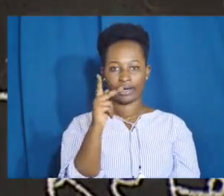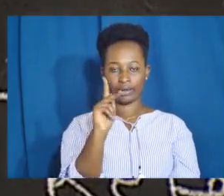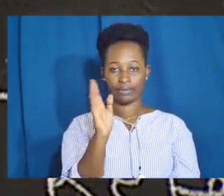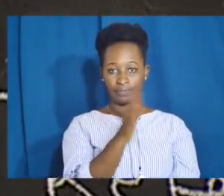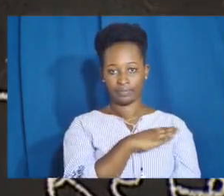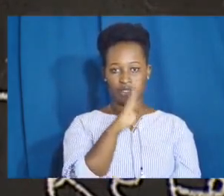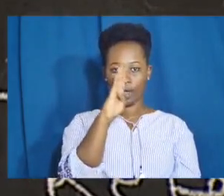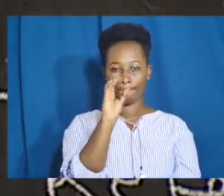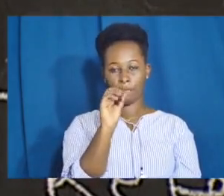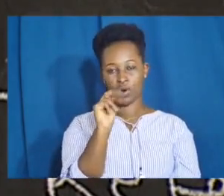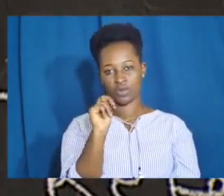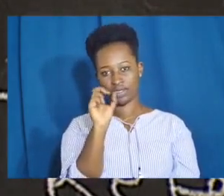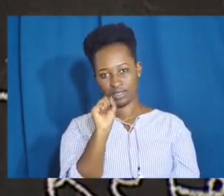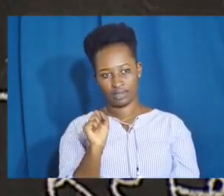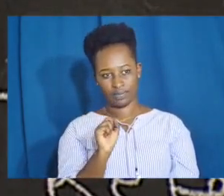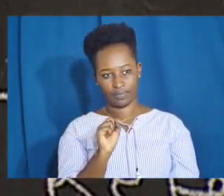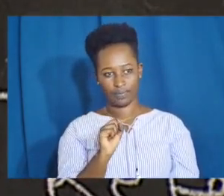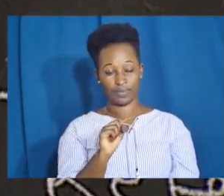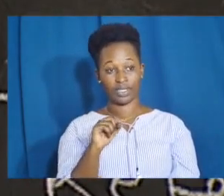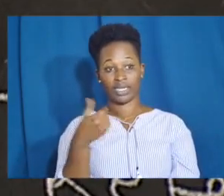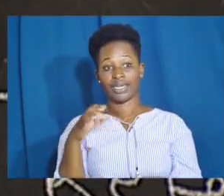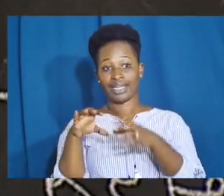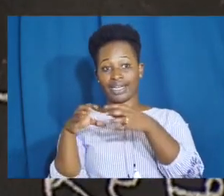they belong to class Mammalia.